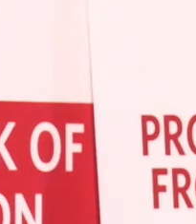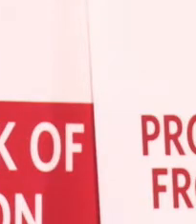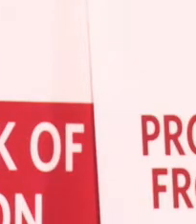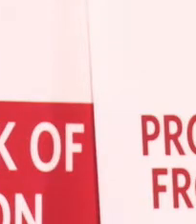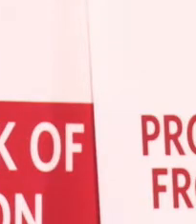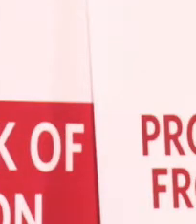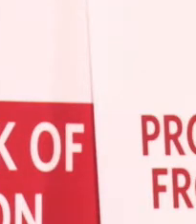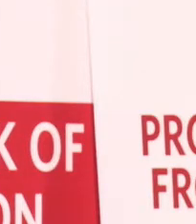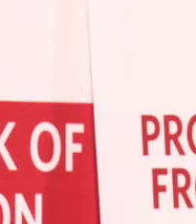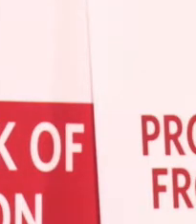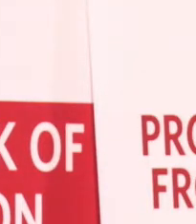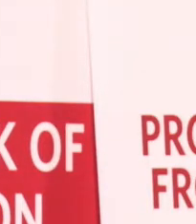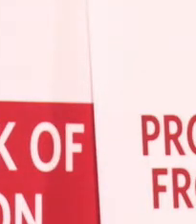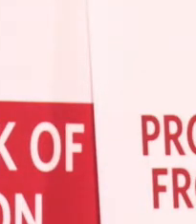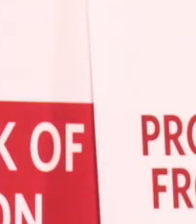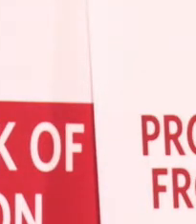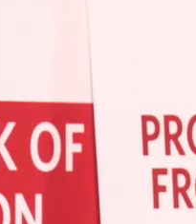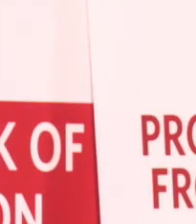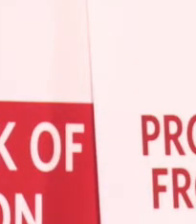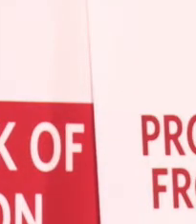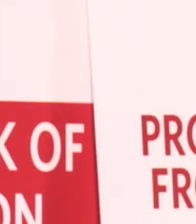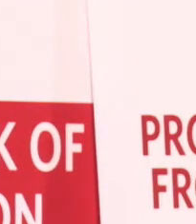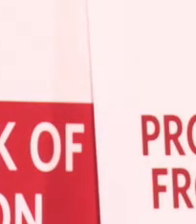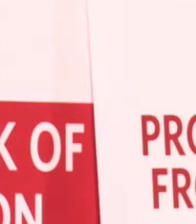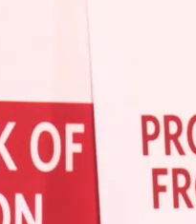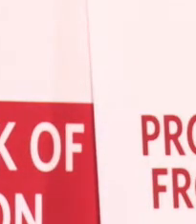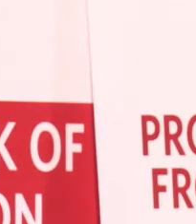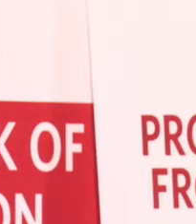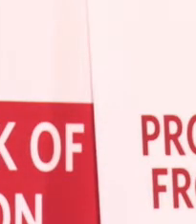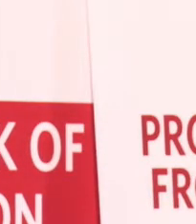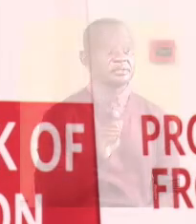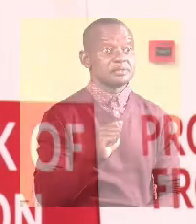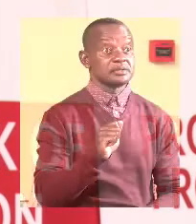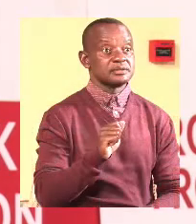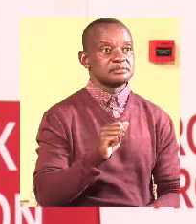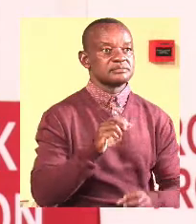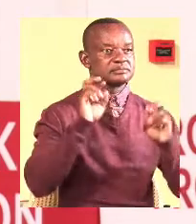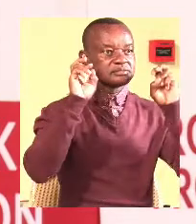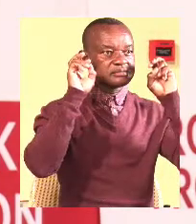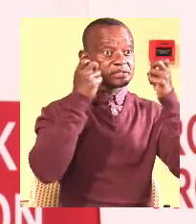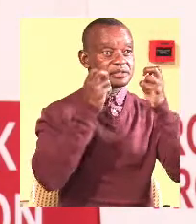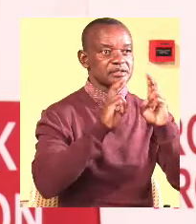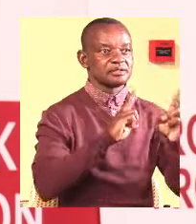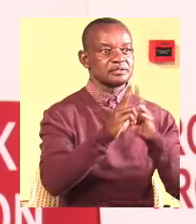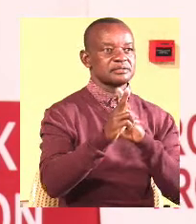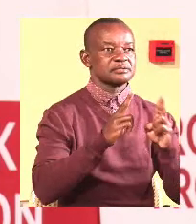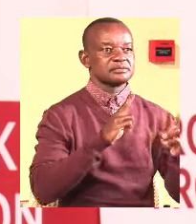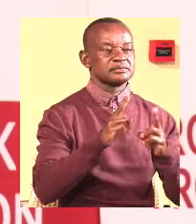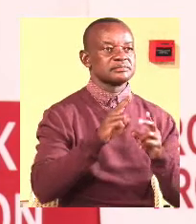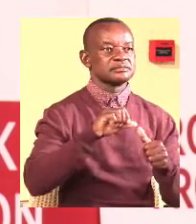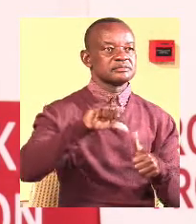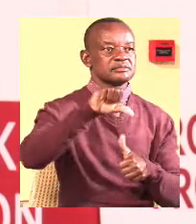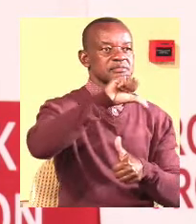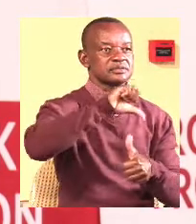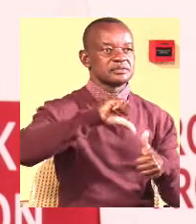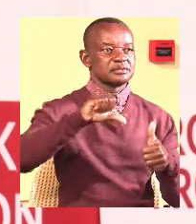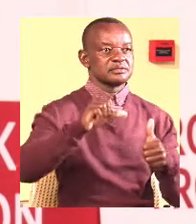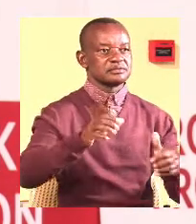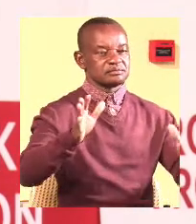morning. The topic to be discussed this morning is social mobilization